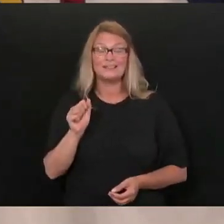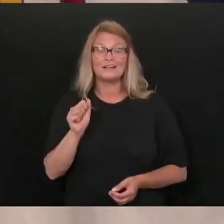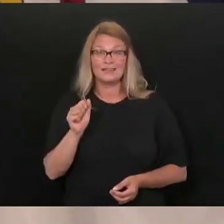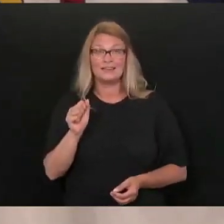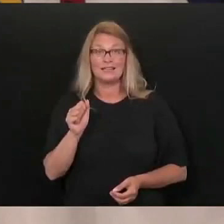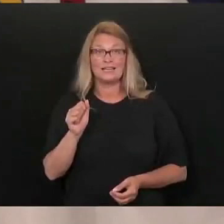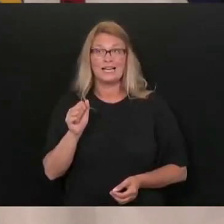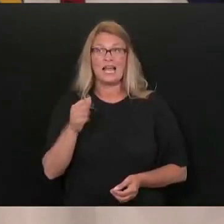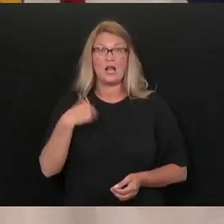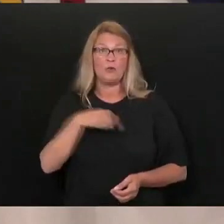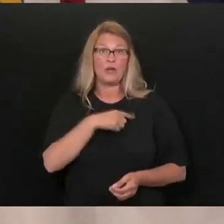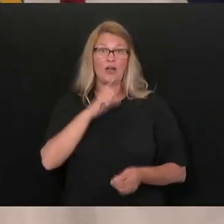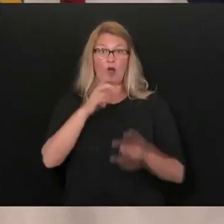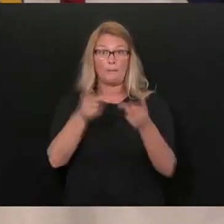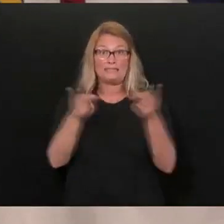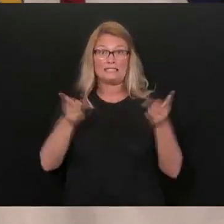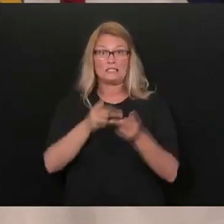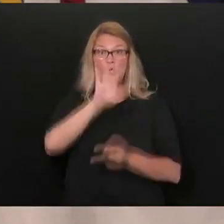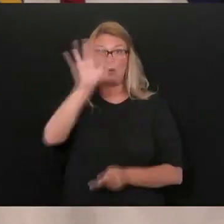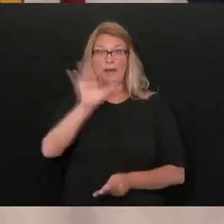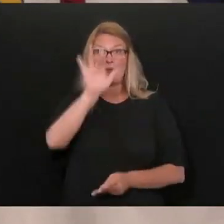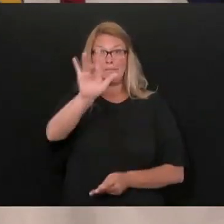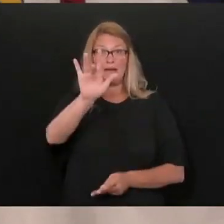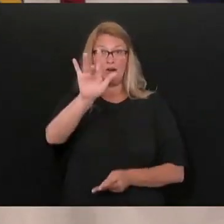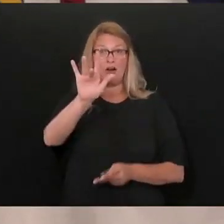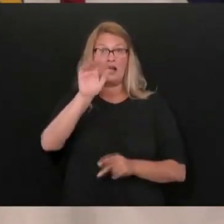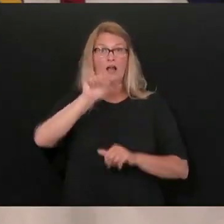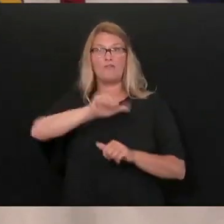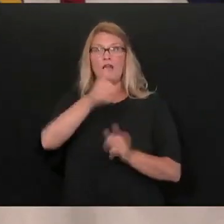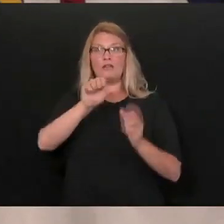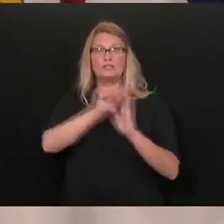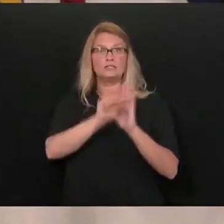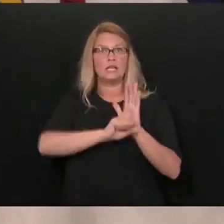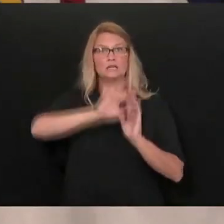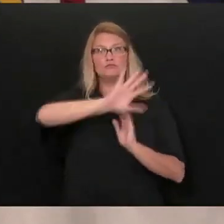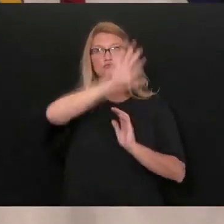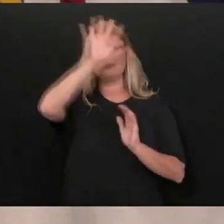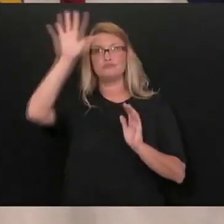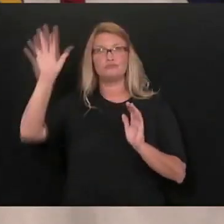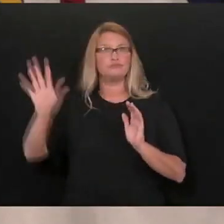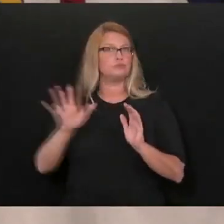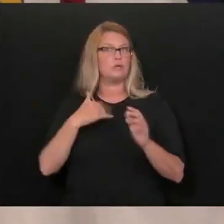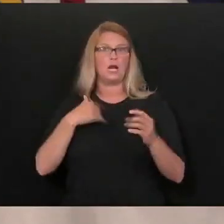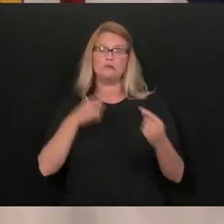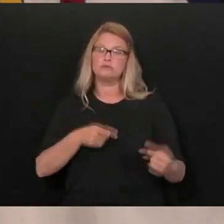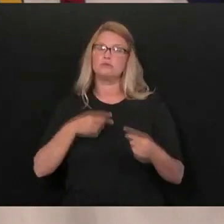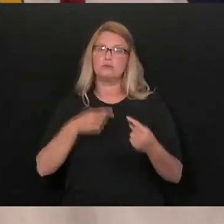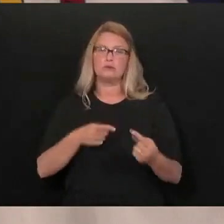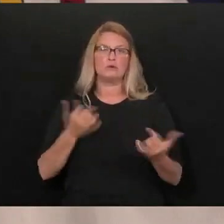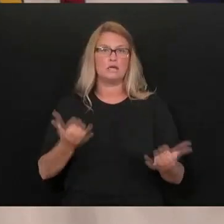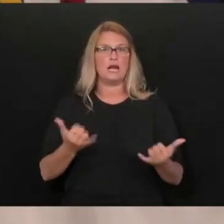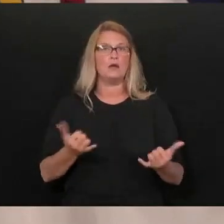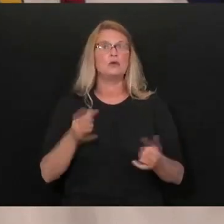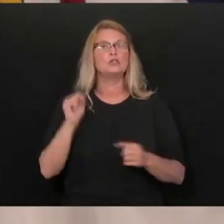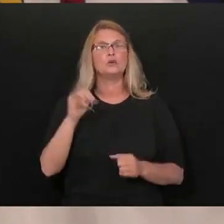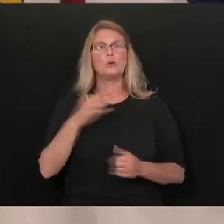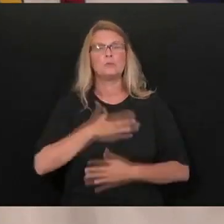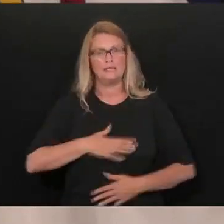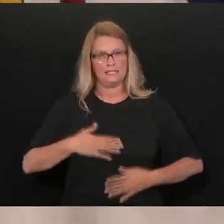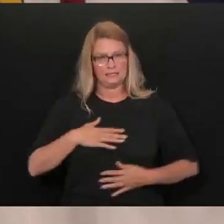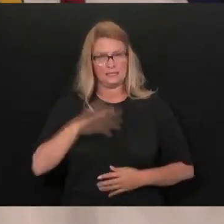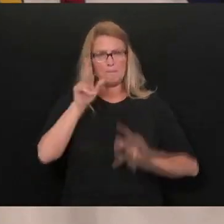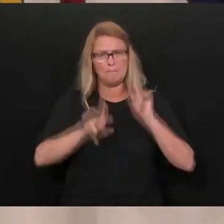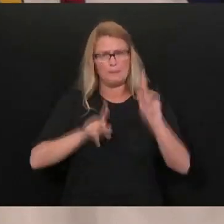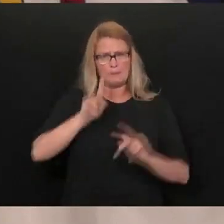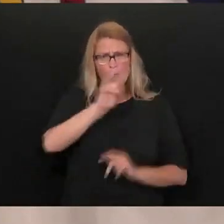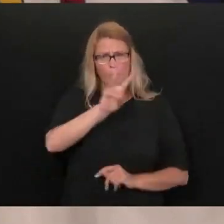within a rock's throw of all those people that are having all kinds of issues. So West Virginia,